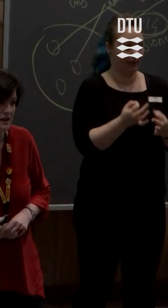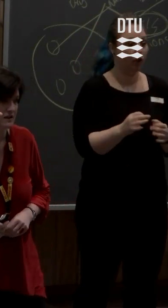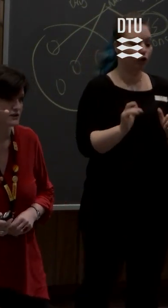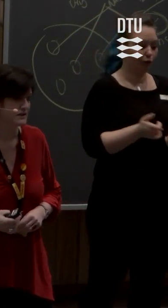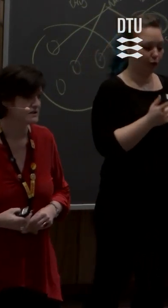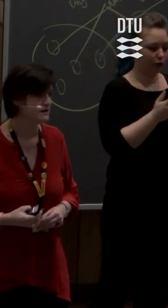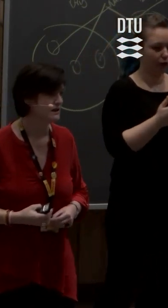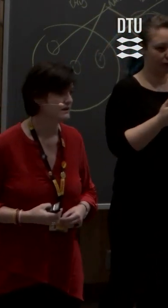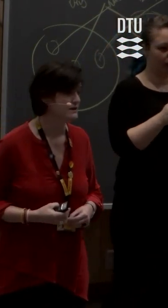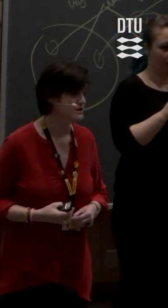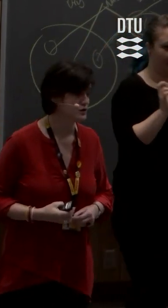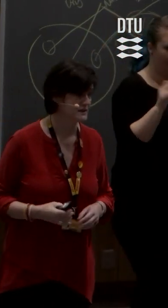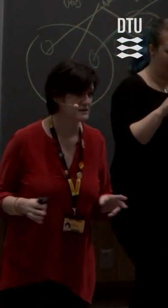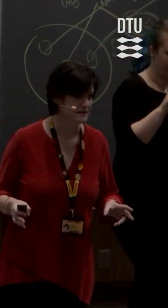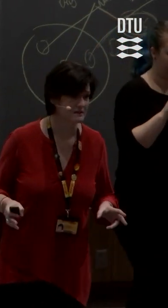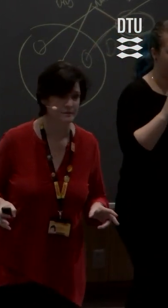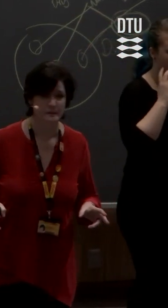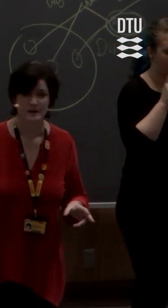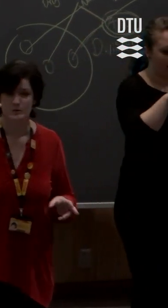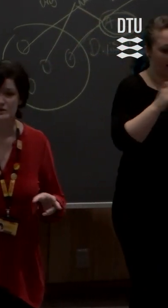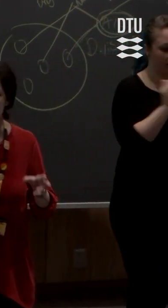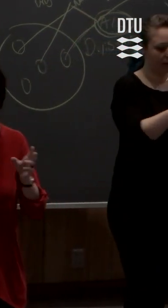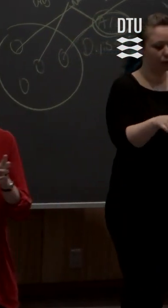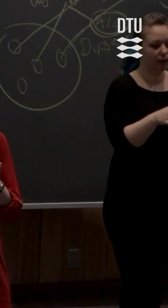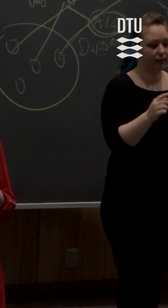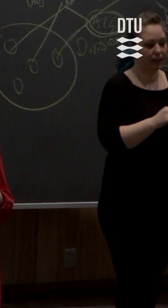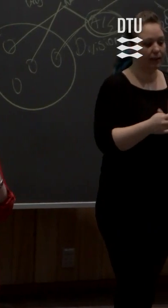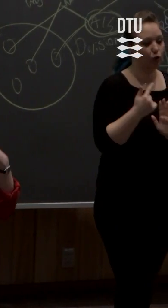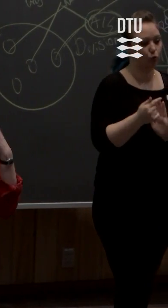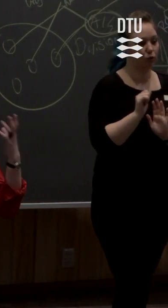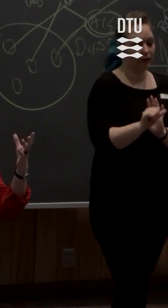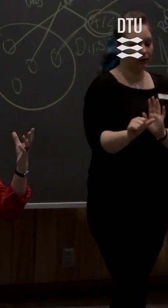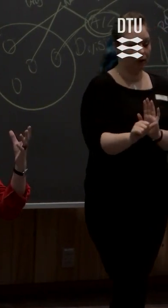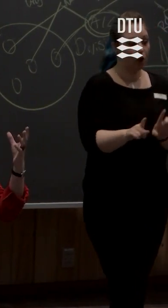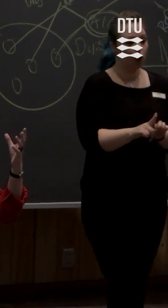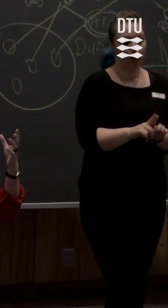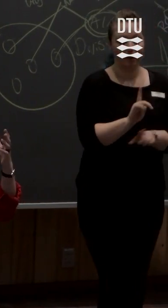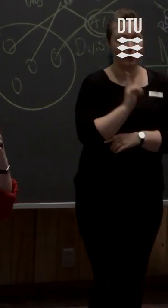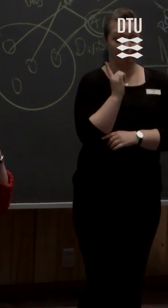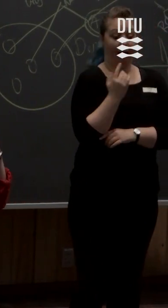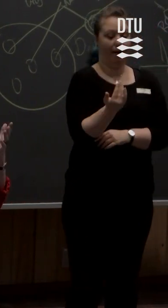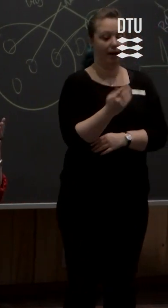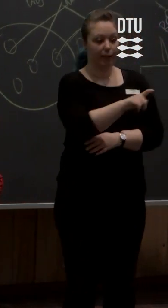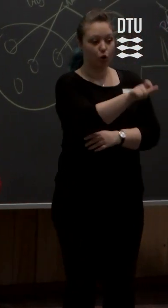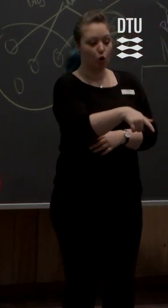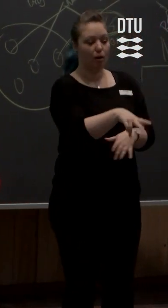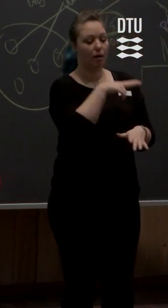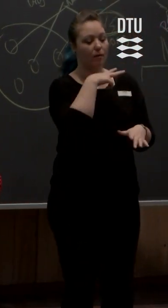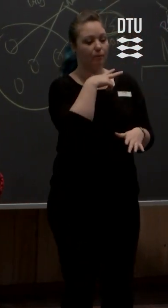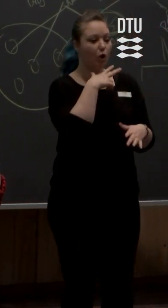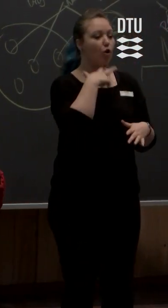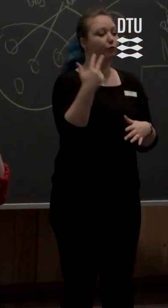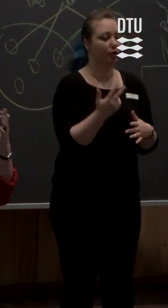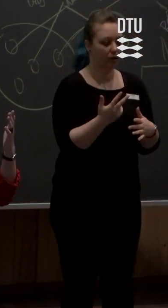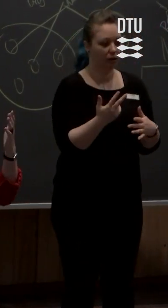launched a strategy in 2010, which not only had our customer promise of connecting people, improving